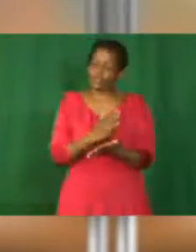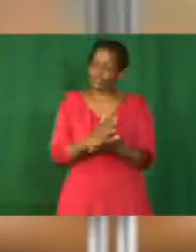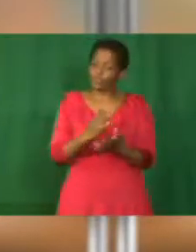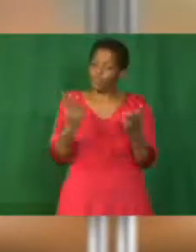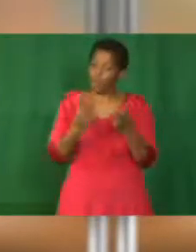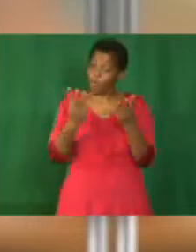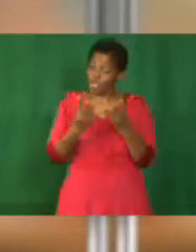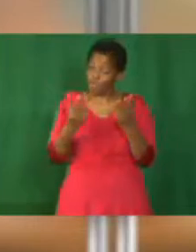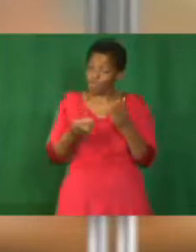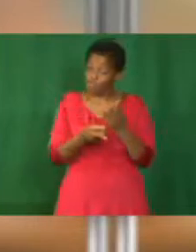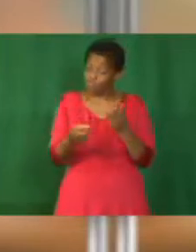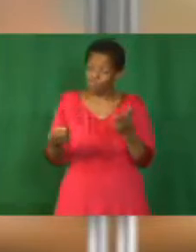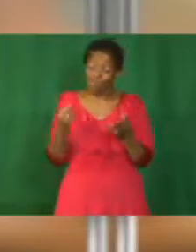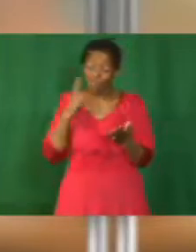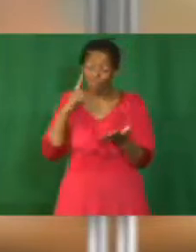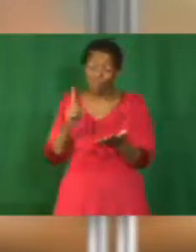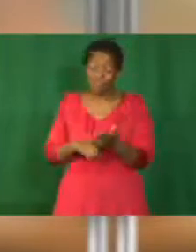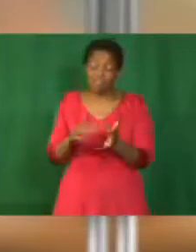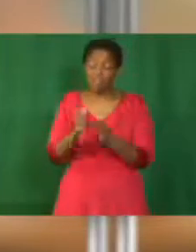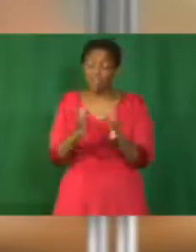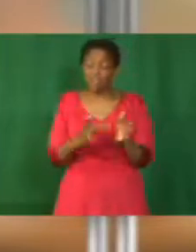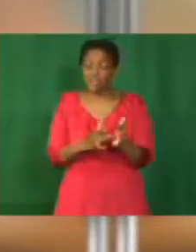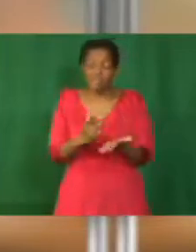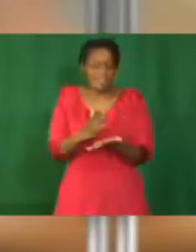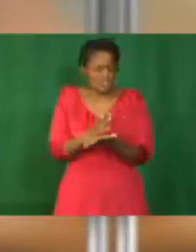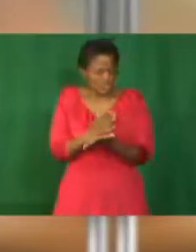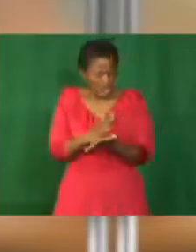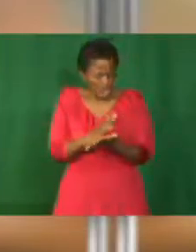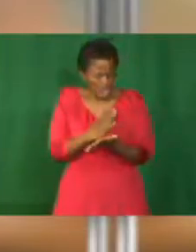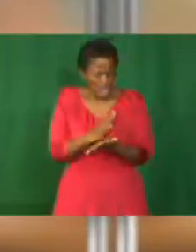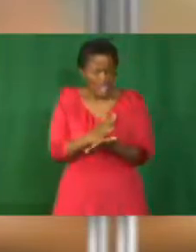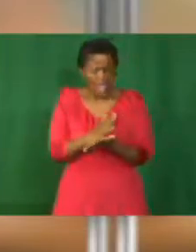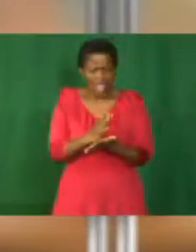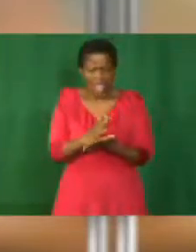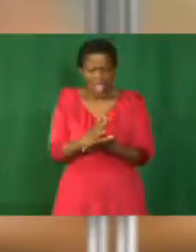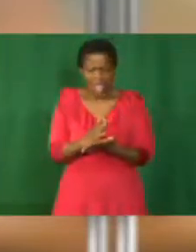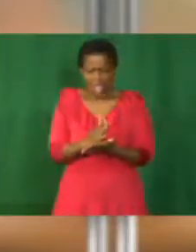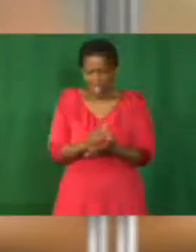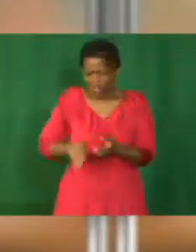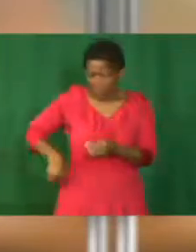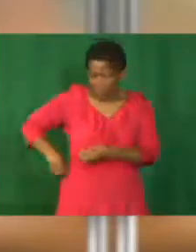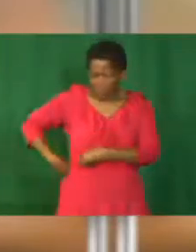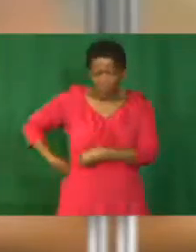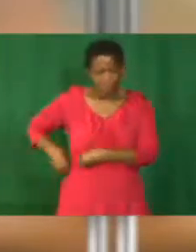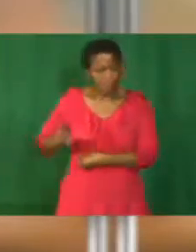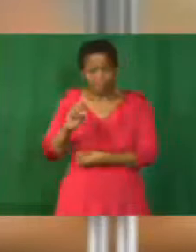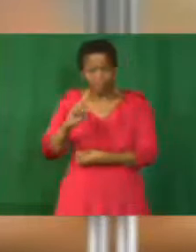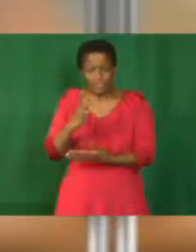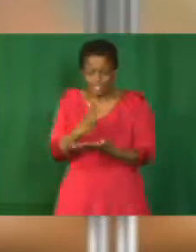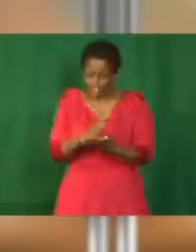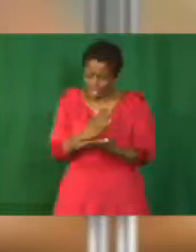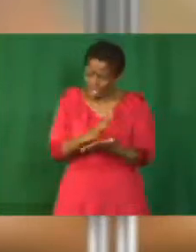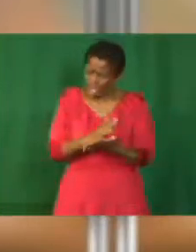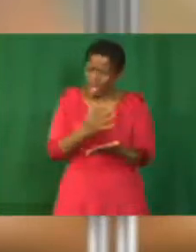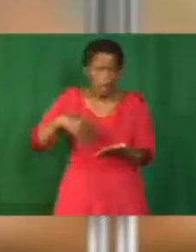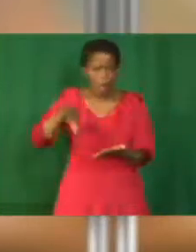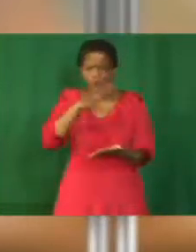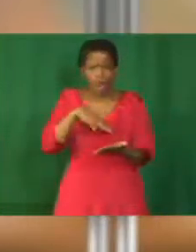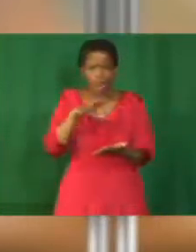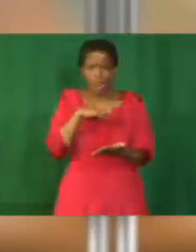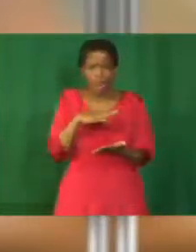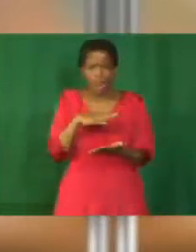shared all the possessions they had. They shared everything. Even if they had one loaf of